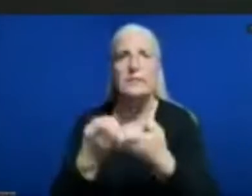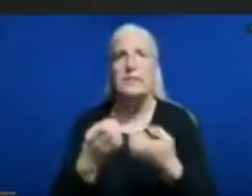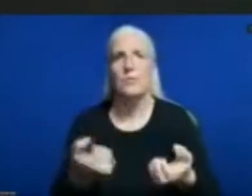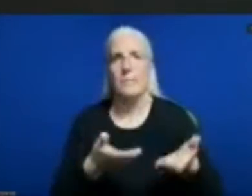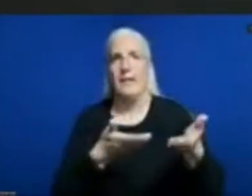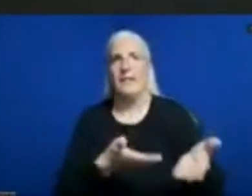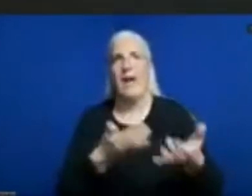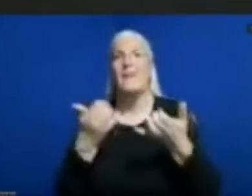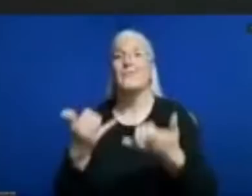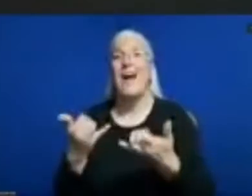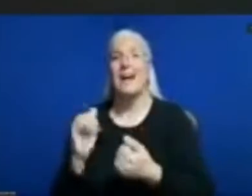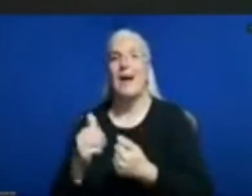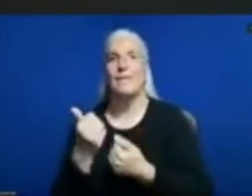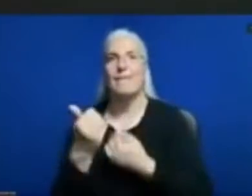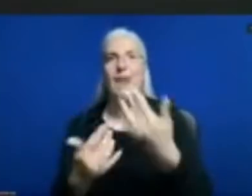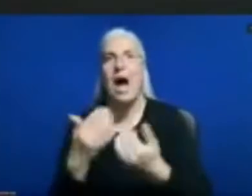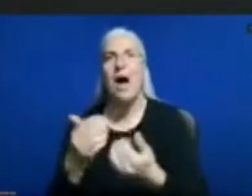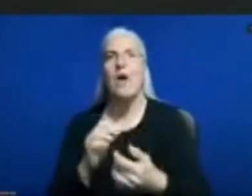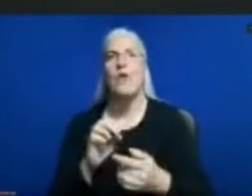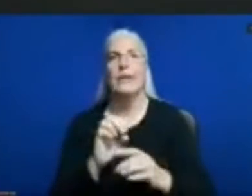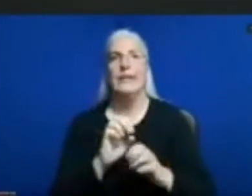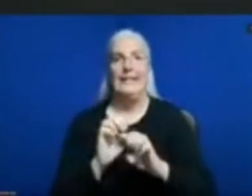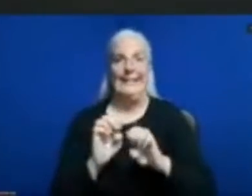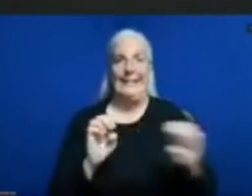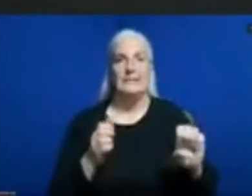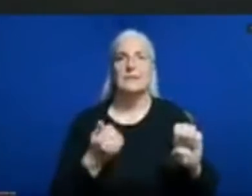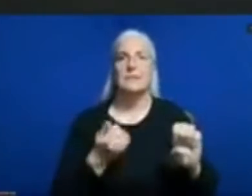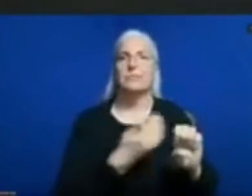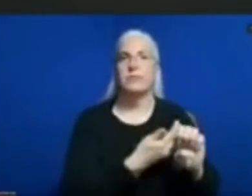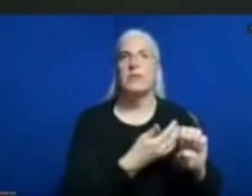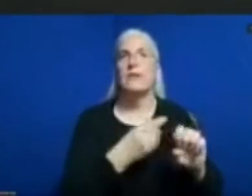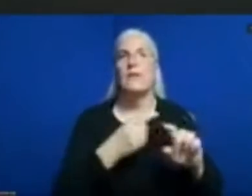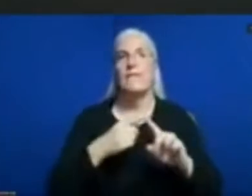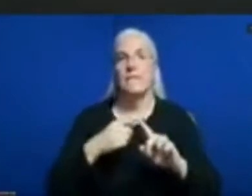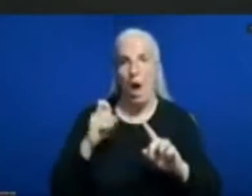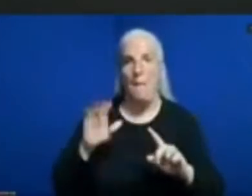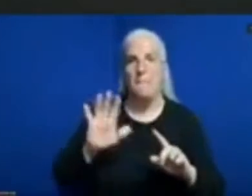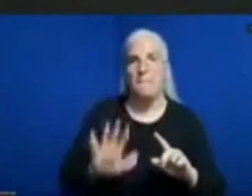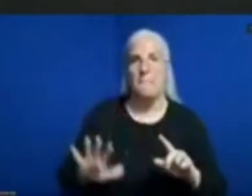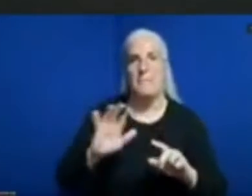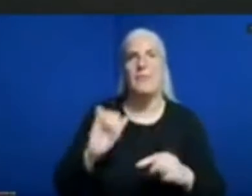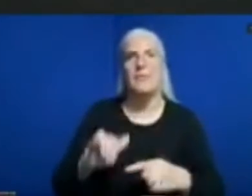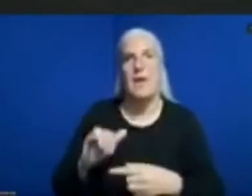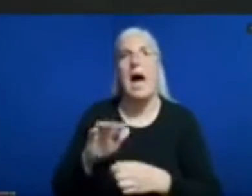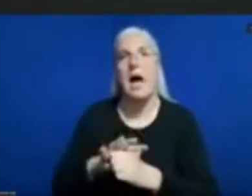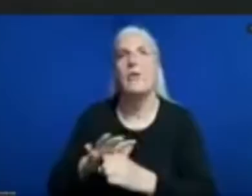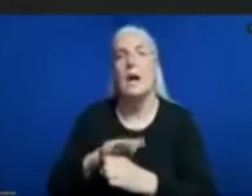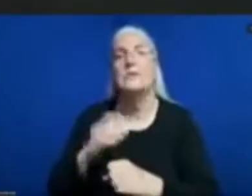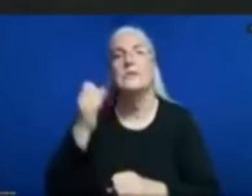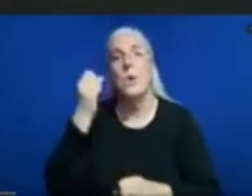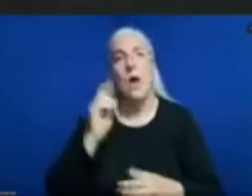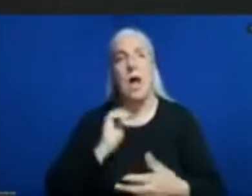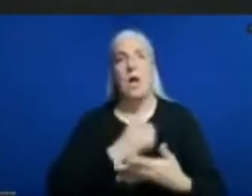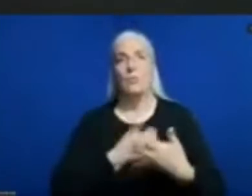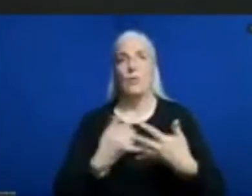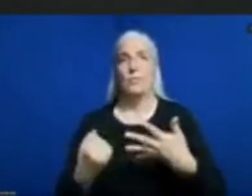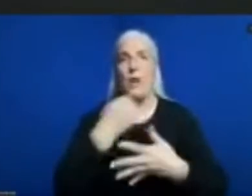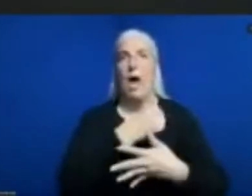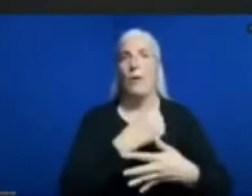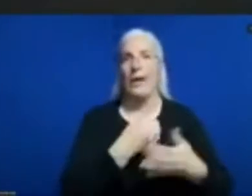drainage. We'll continue to make that one of the top priorities to keep the fire out of that drainage.